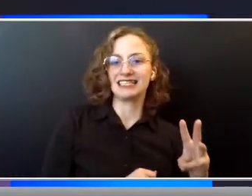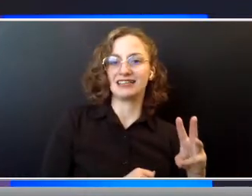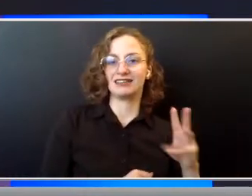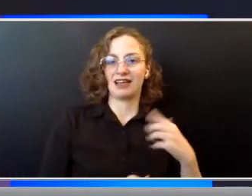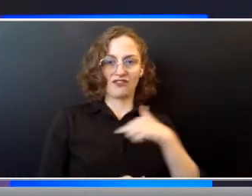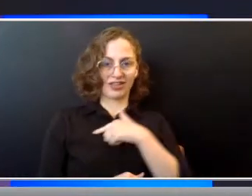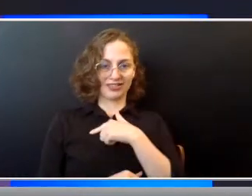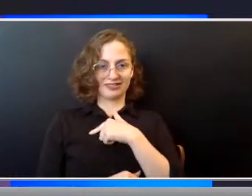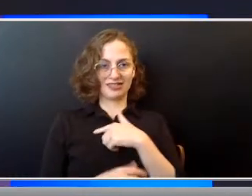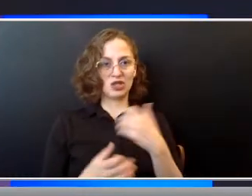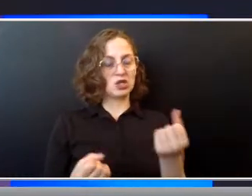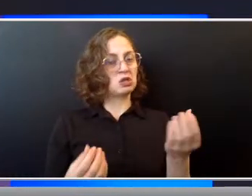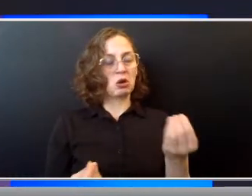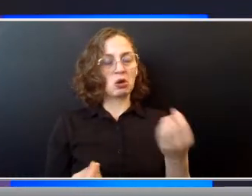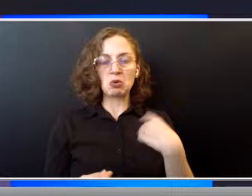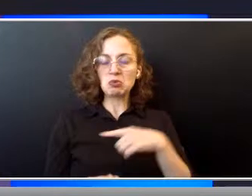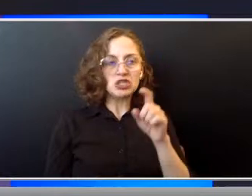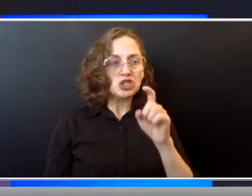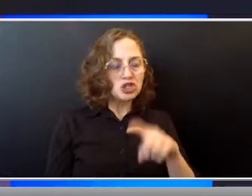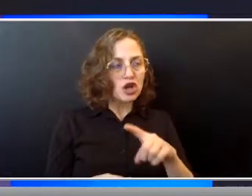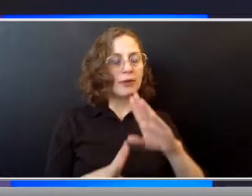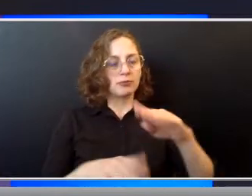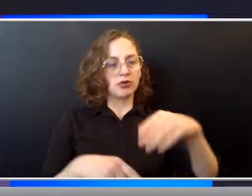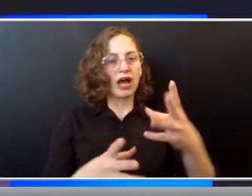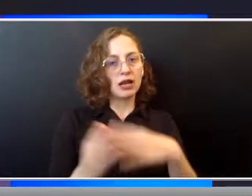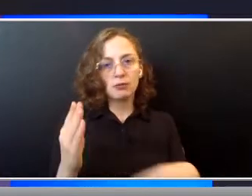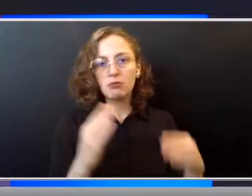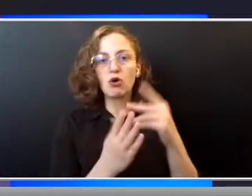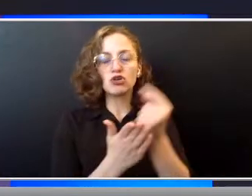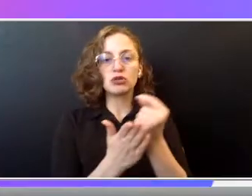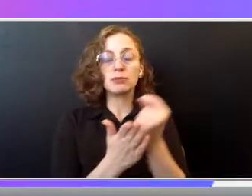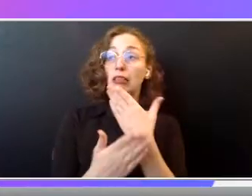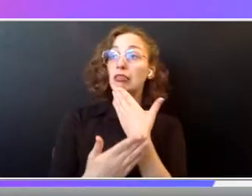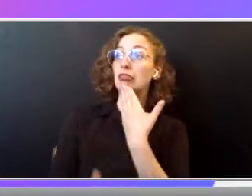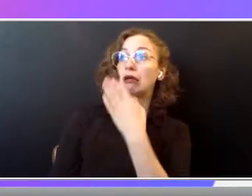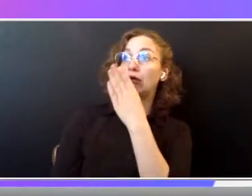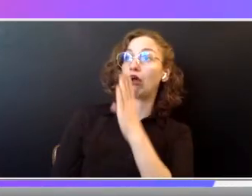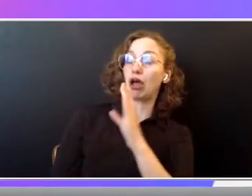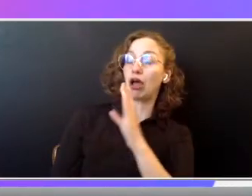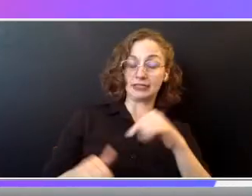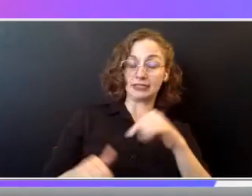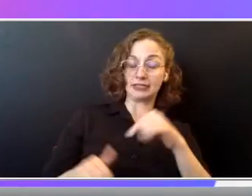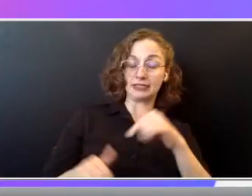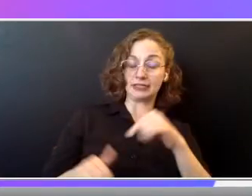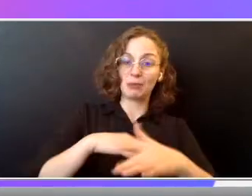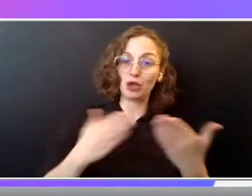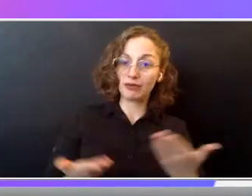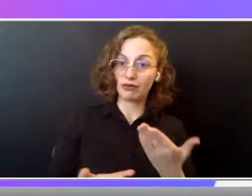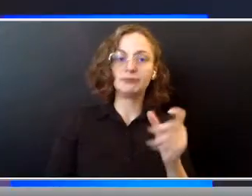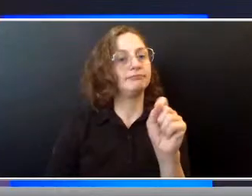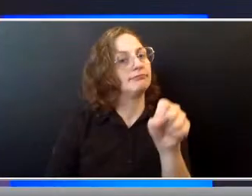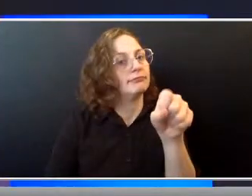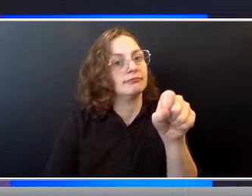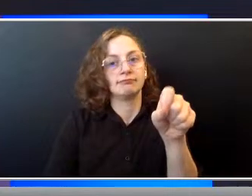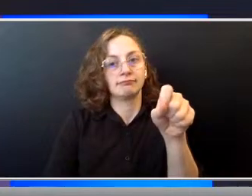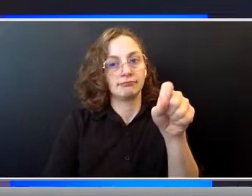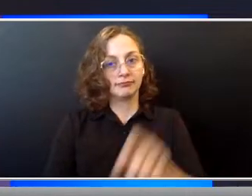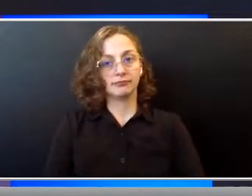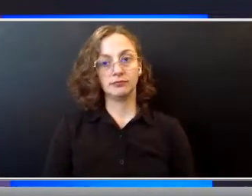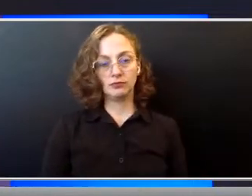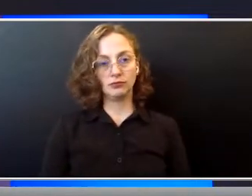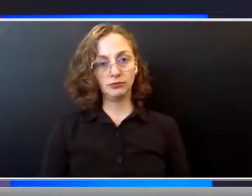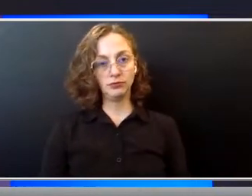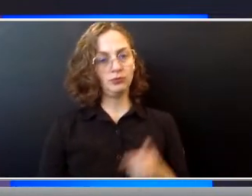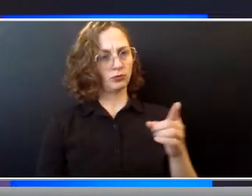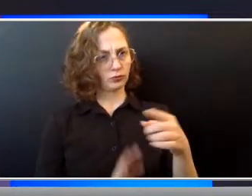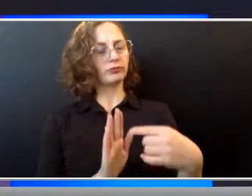Aubrey and other young people. And thank God it is available, because yes, Aubrey desperately needed this. Yes. You shared some images with us, and some of the images